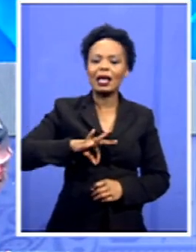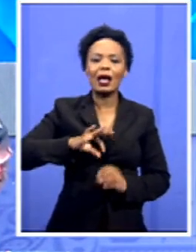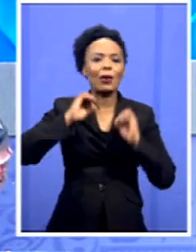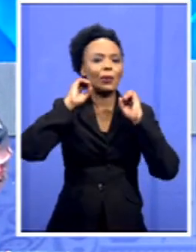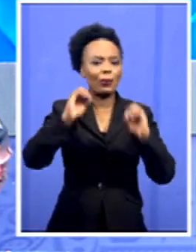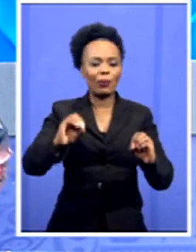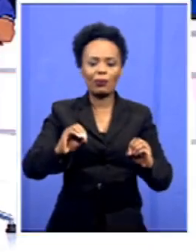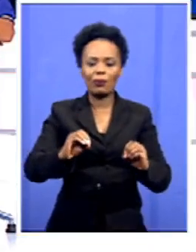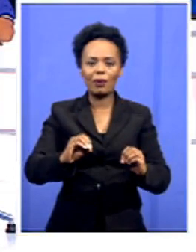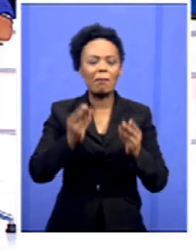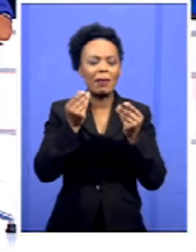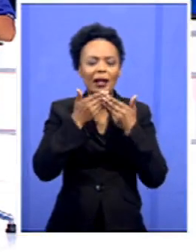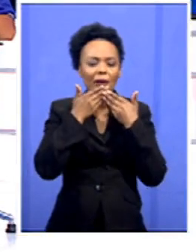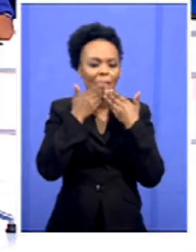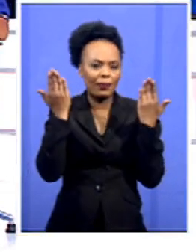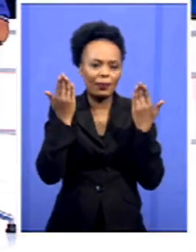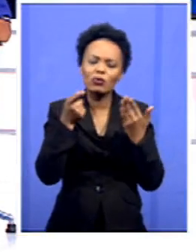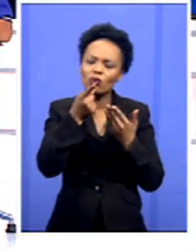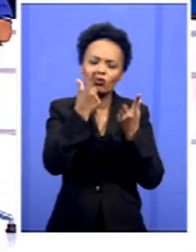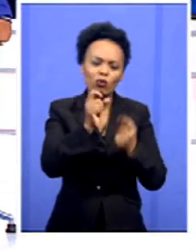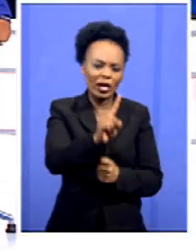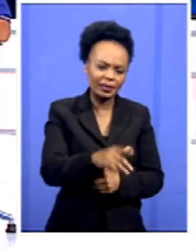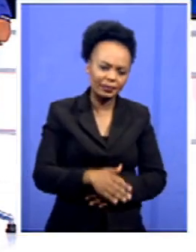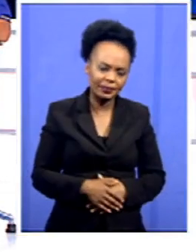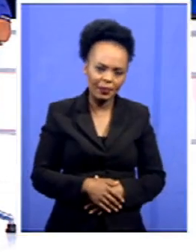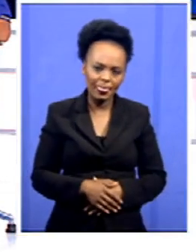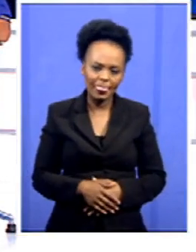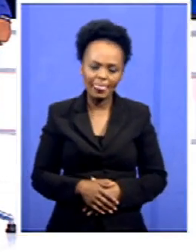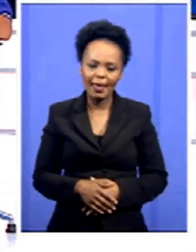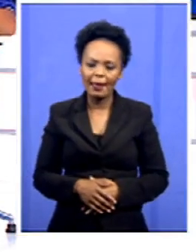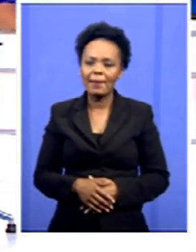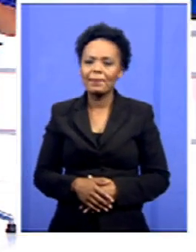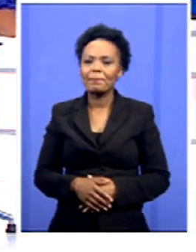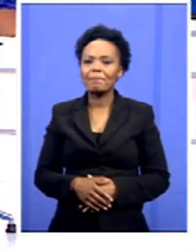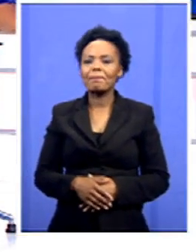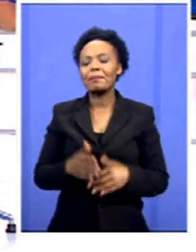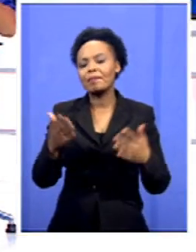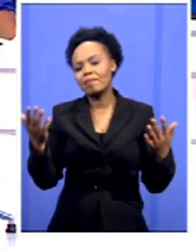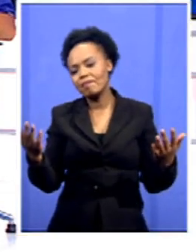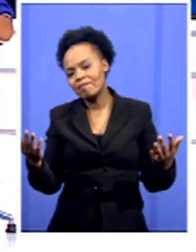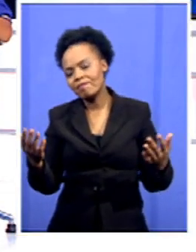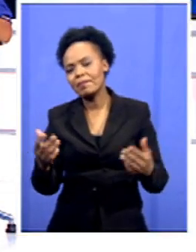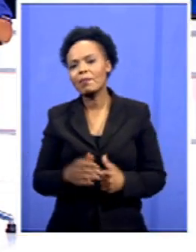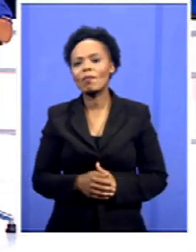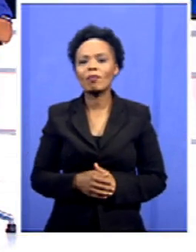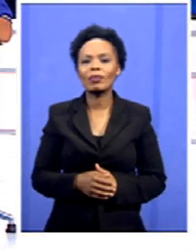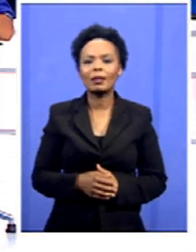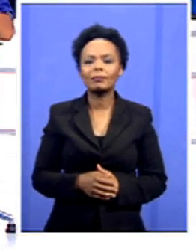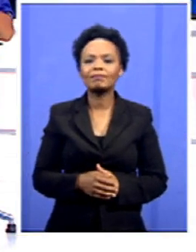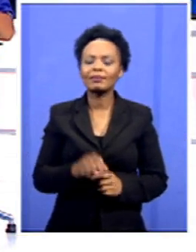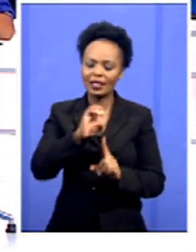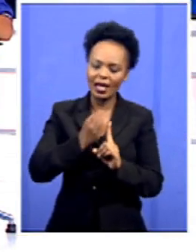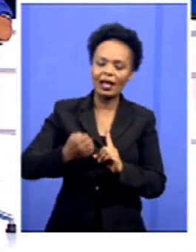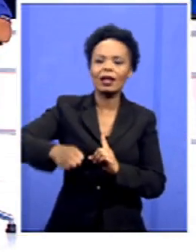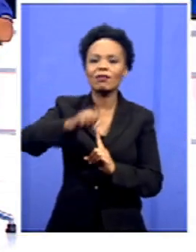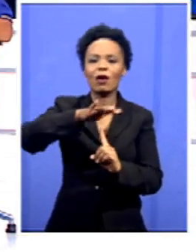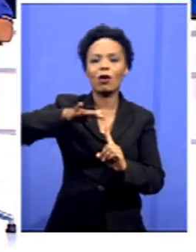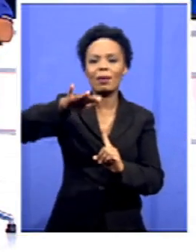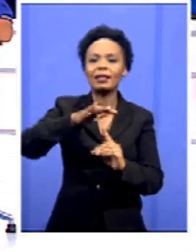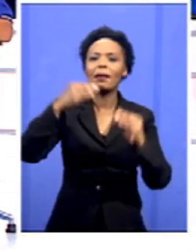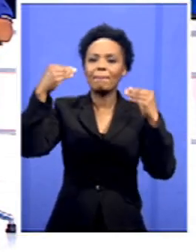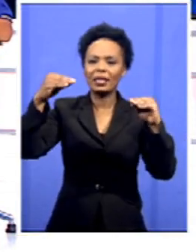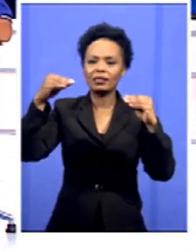guys doing for them? Look, obviously, Sakina, we've got to create an enabling environment for businesses to